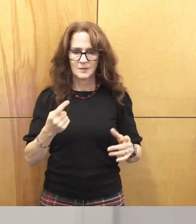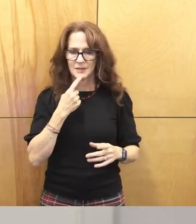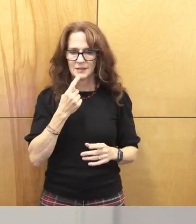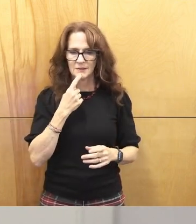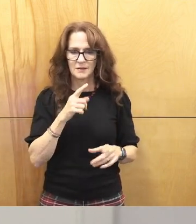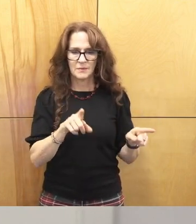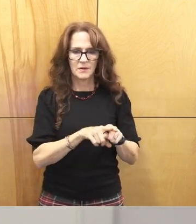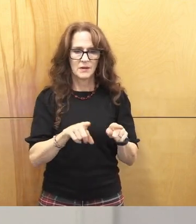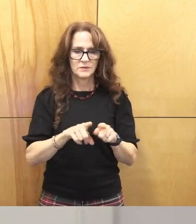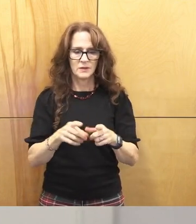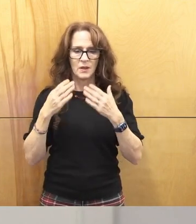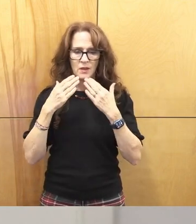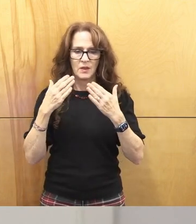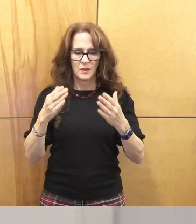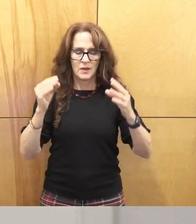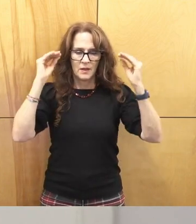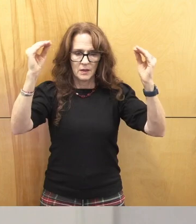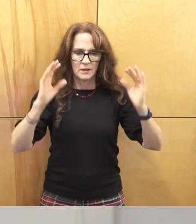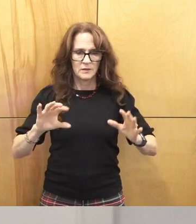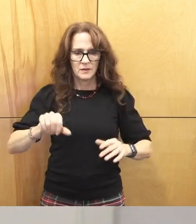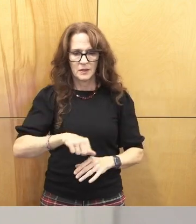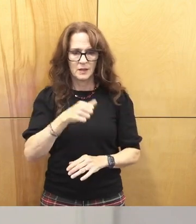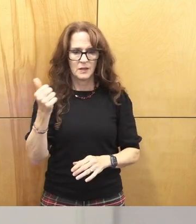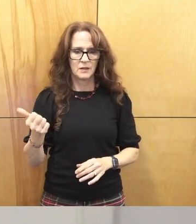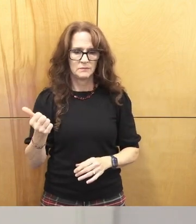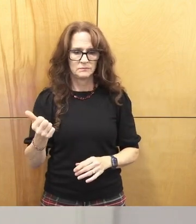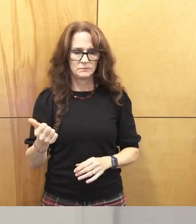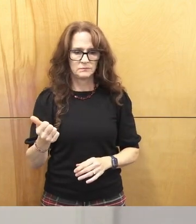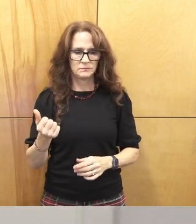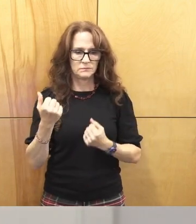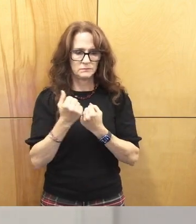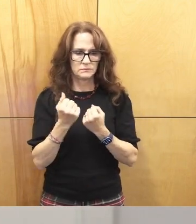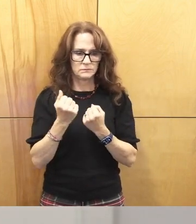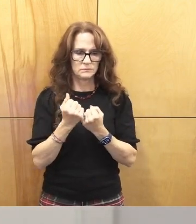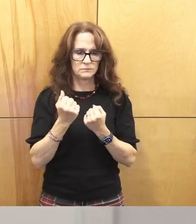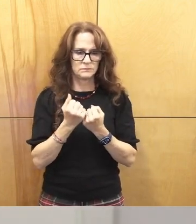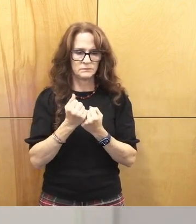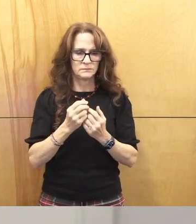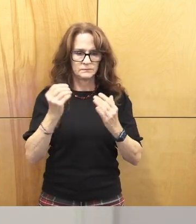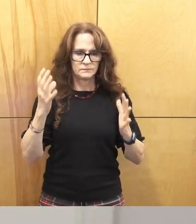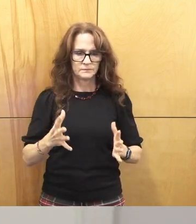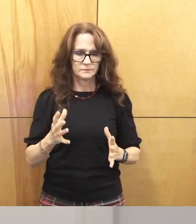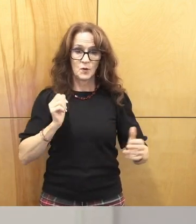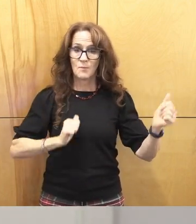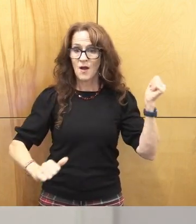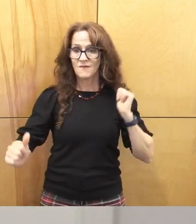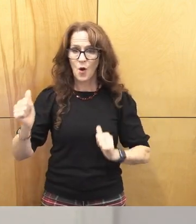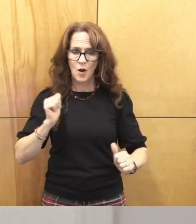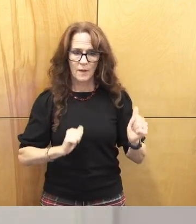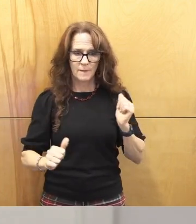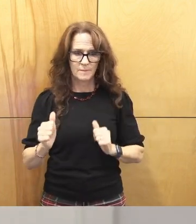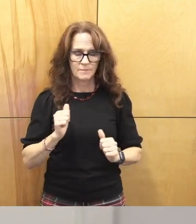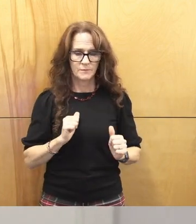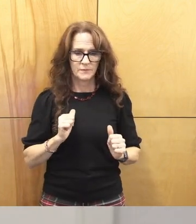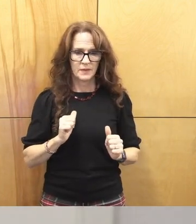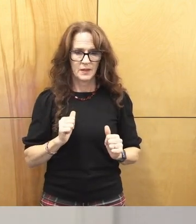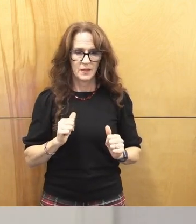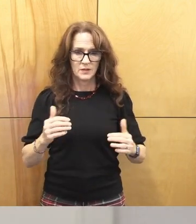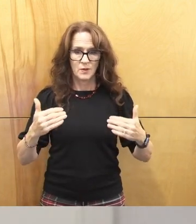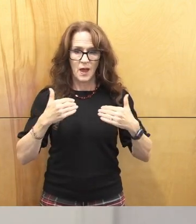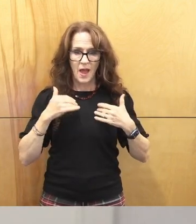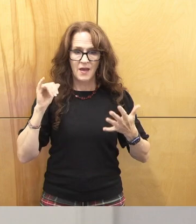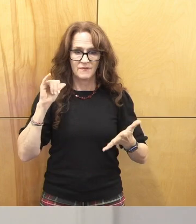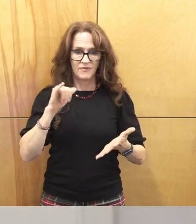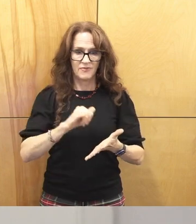like to also thank teachers and other supporters of students who performed, because to get to that point,